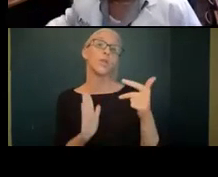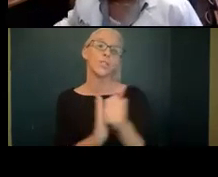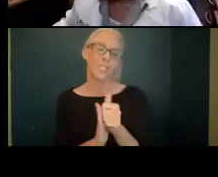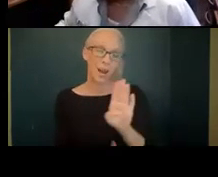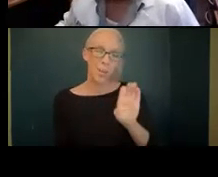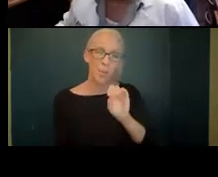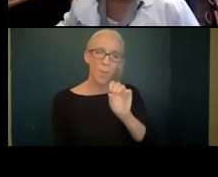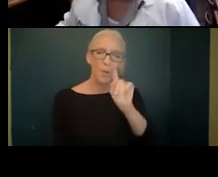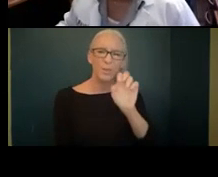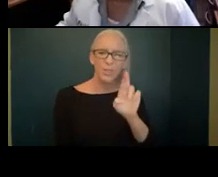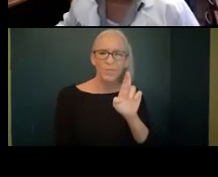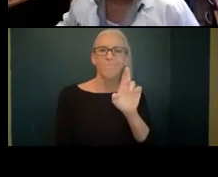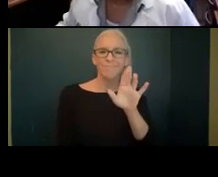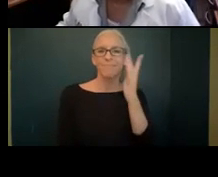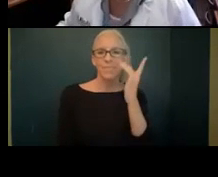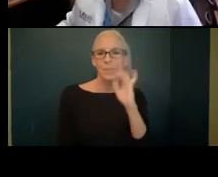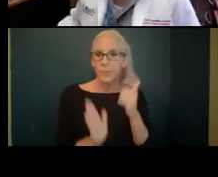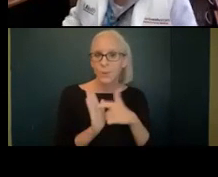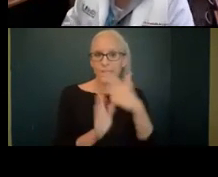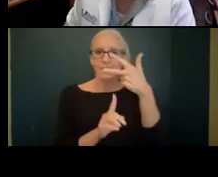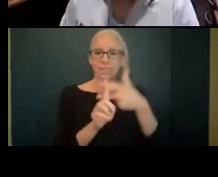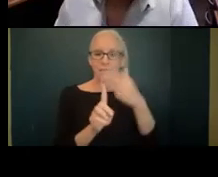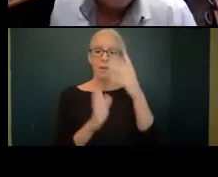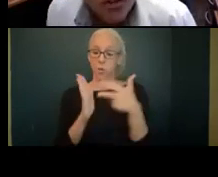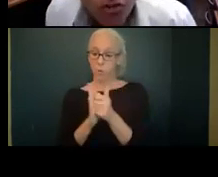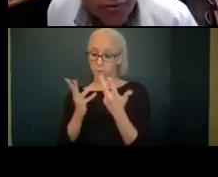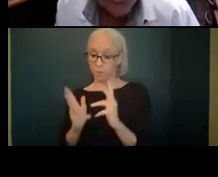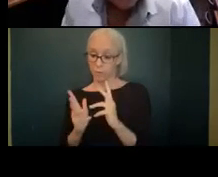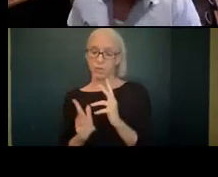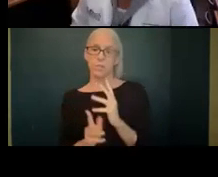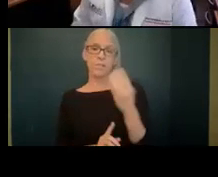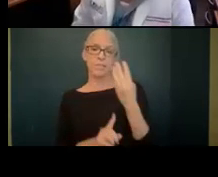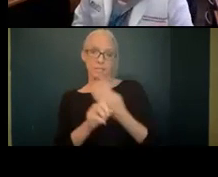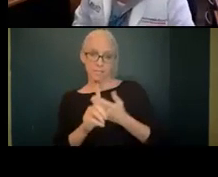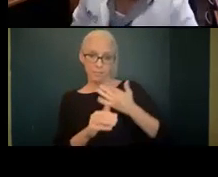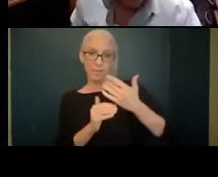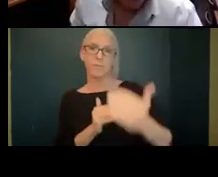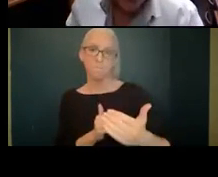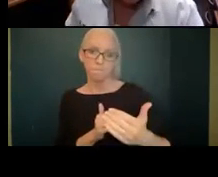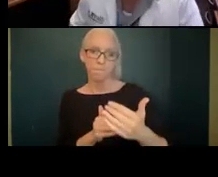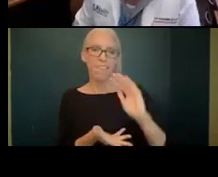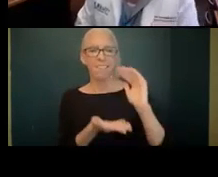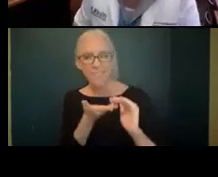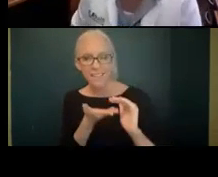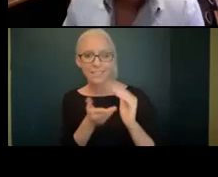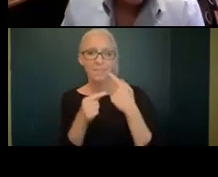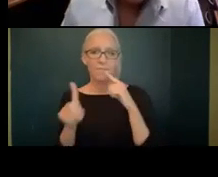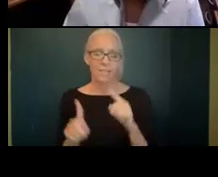in the elderly, you see this drop in protection. In the Johnson & Johnson study, which I know this is internal data because